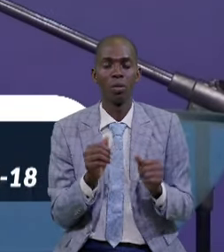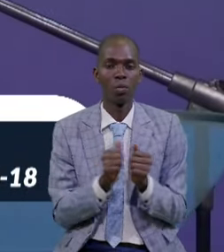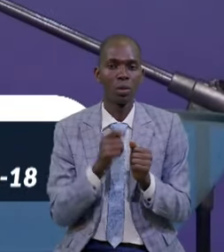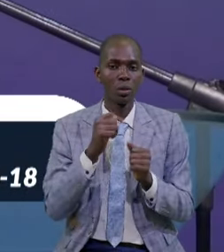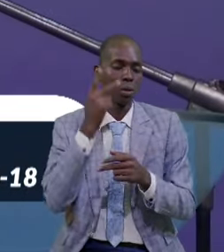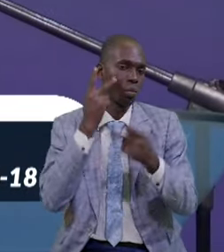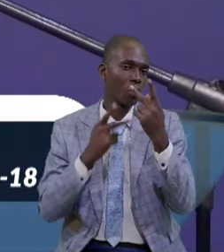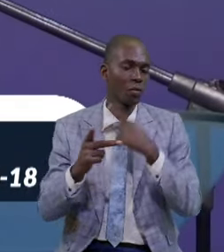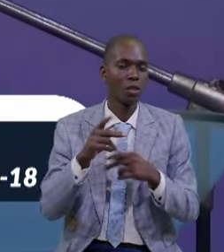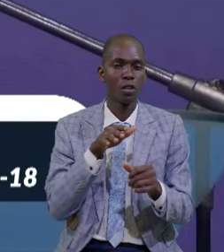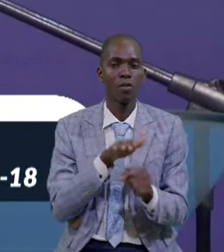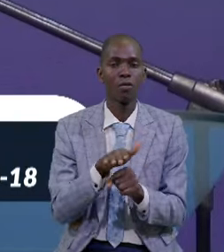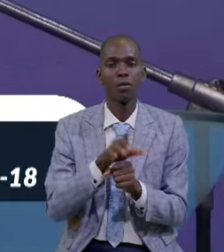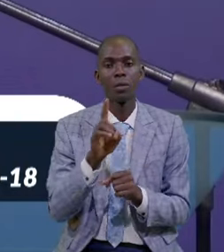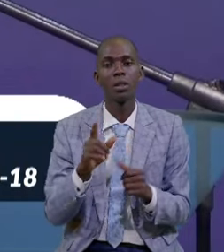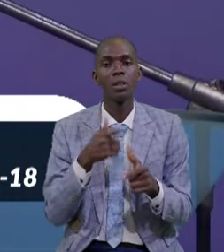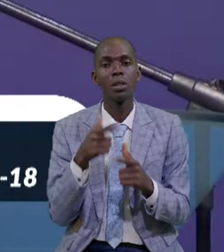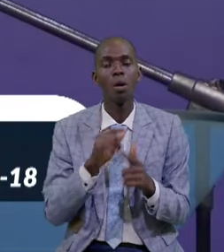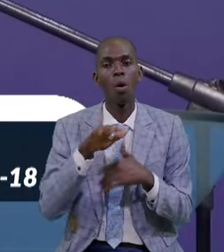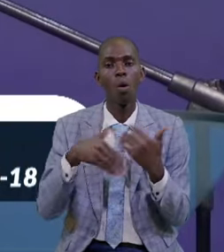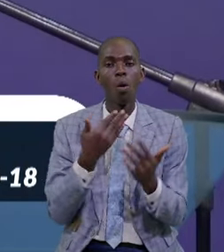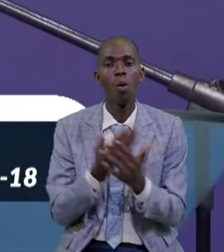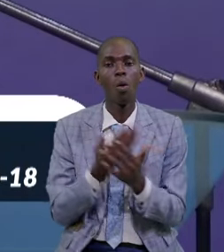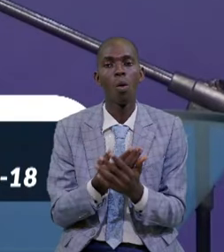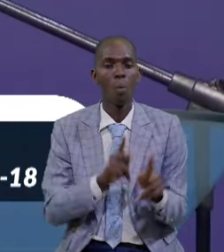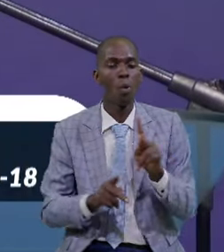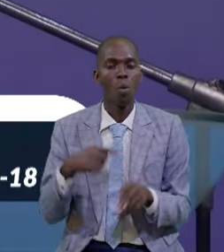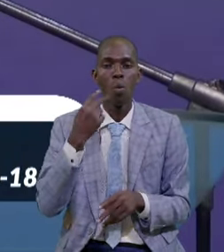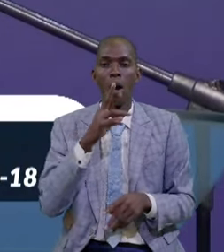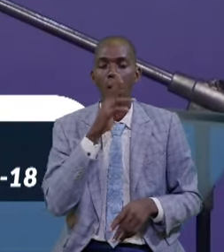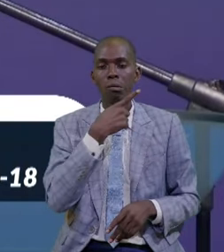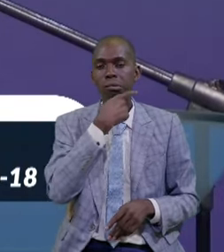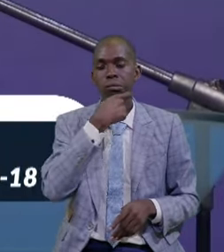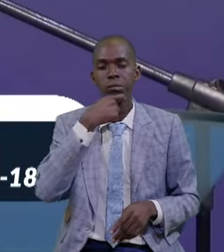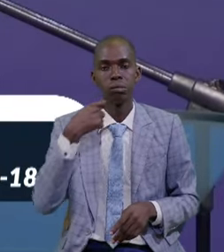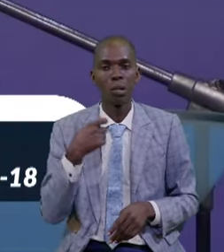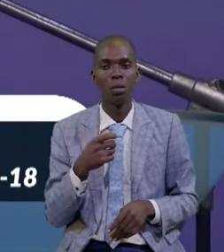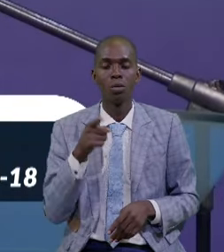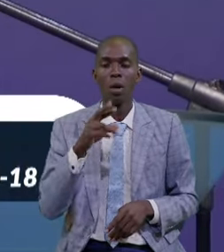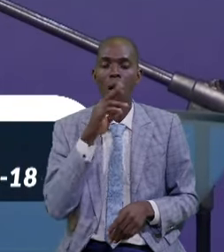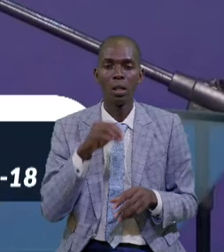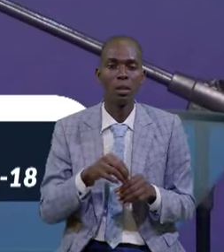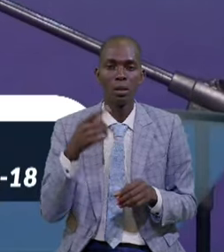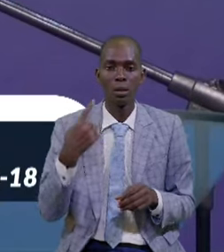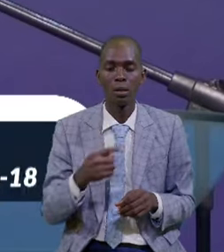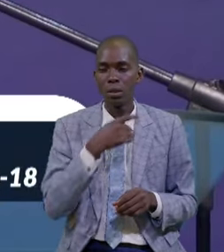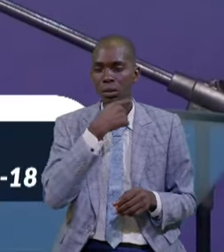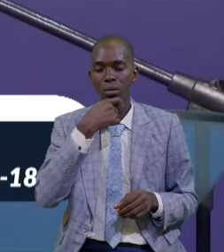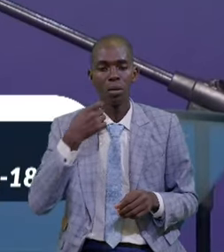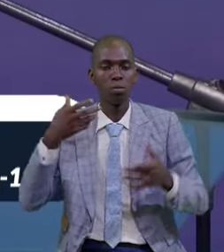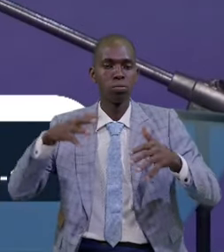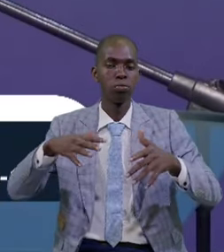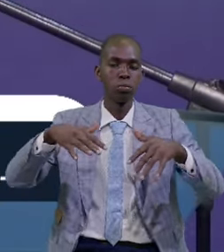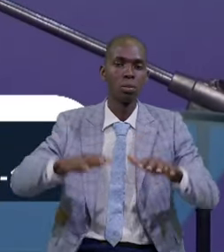then the soul are dry, like the wilderness, like a desert. He'll pour the Holy